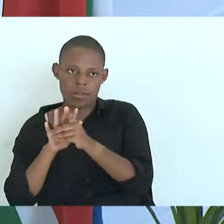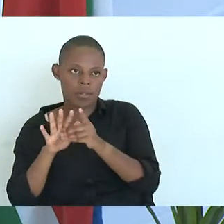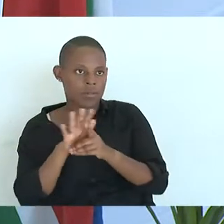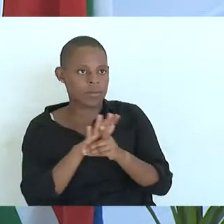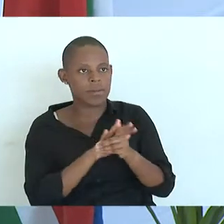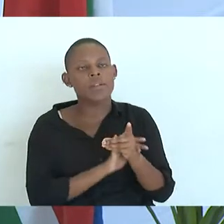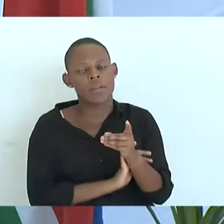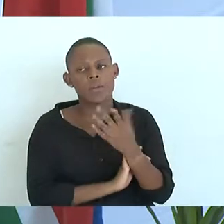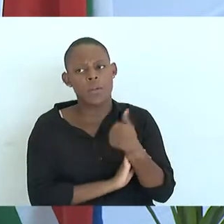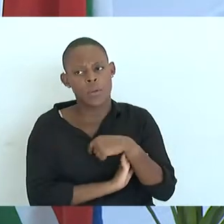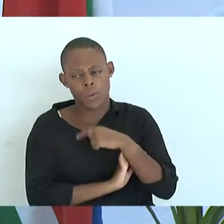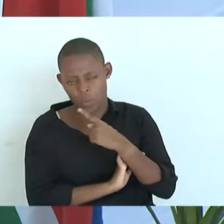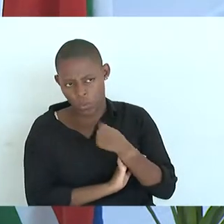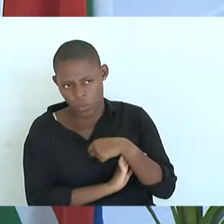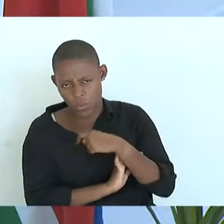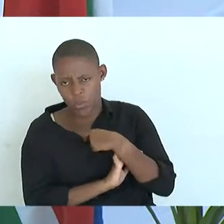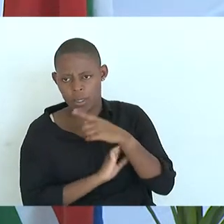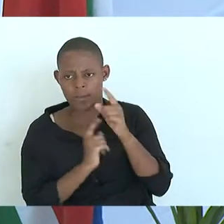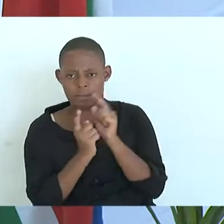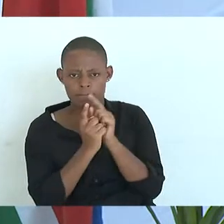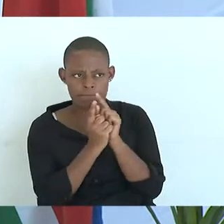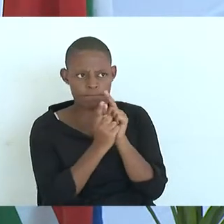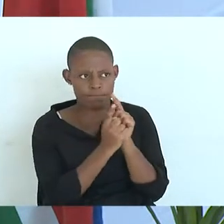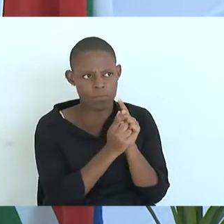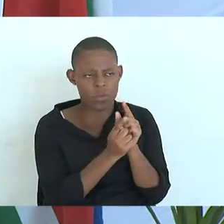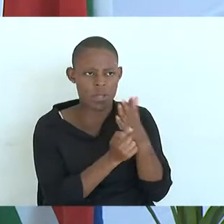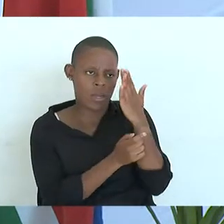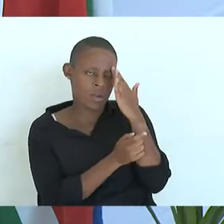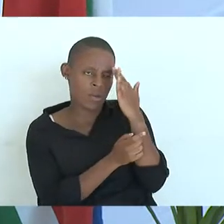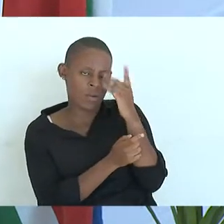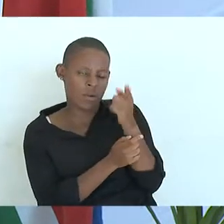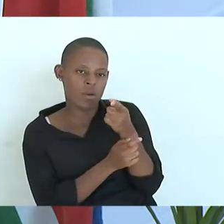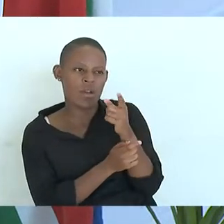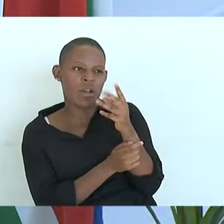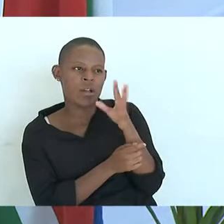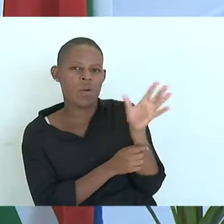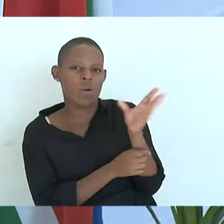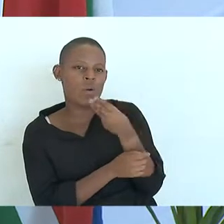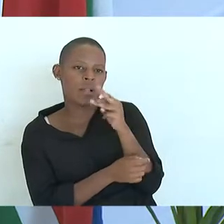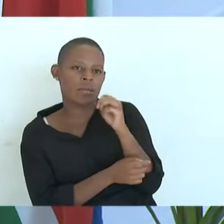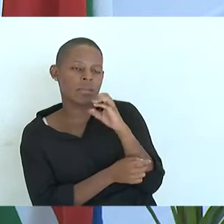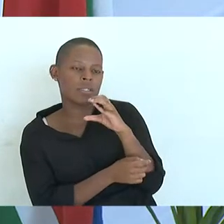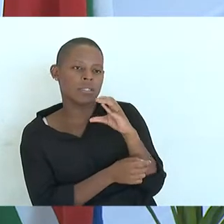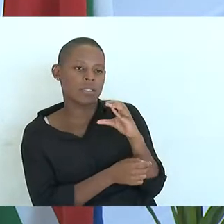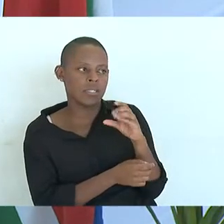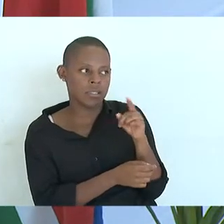I know that all MECs now have gone to support or to give